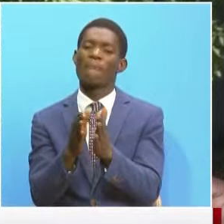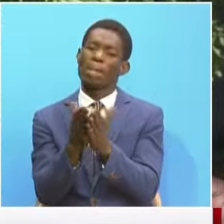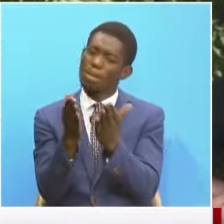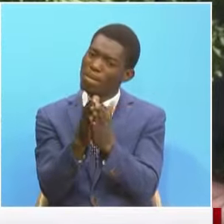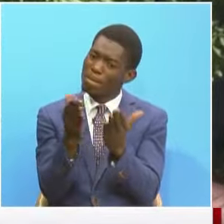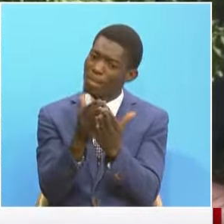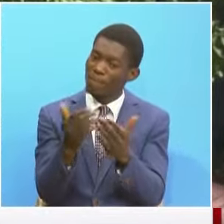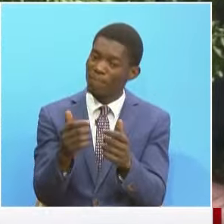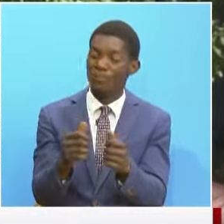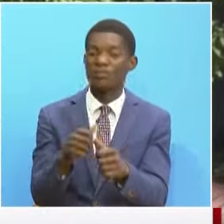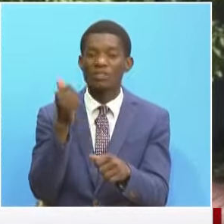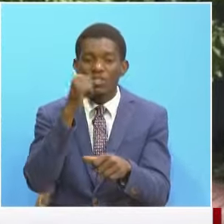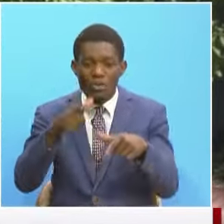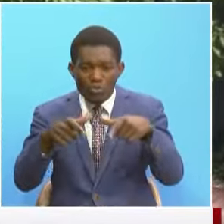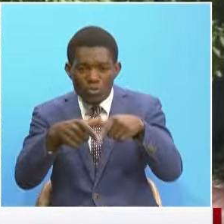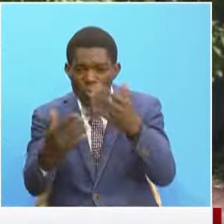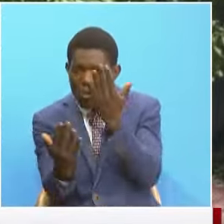the whole uniform,